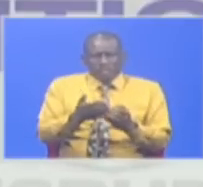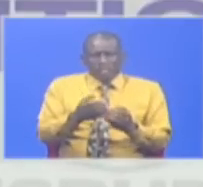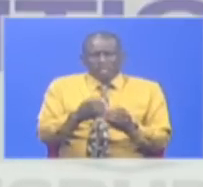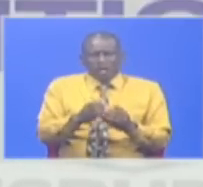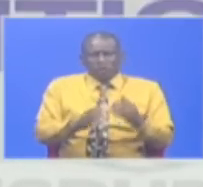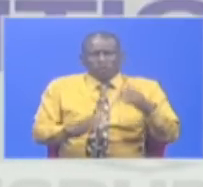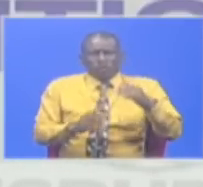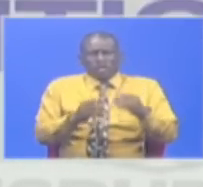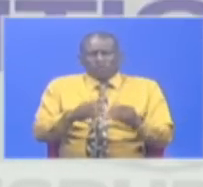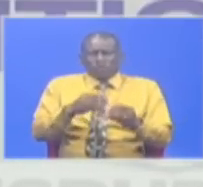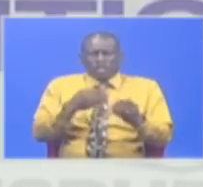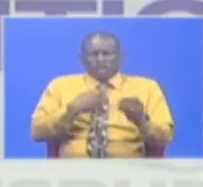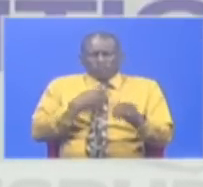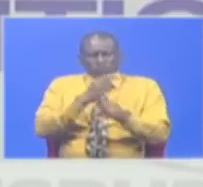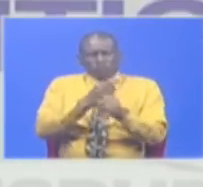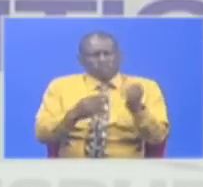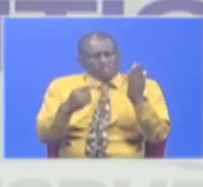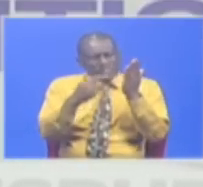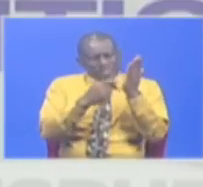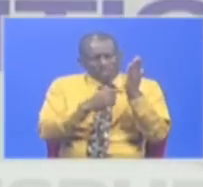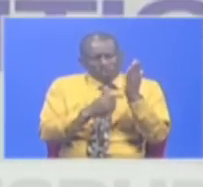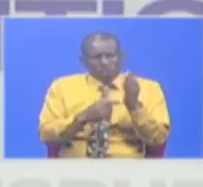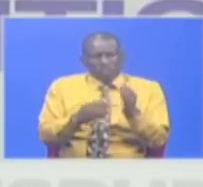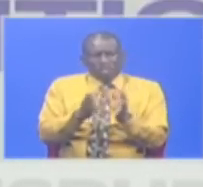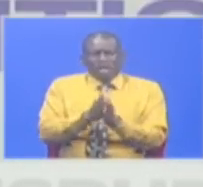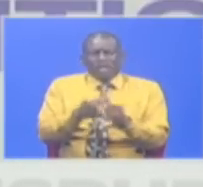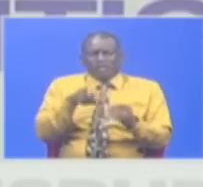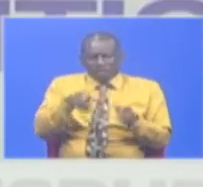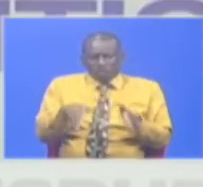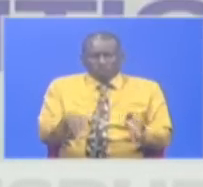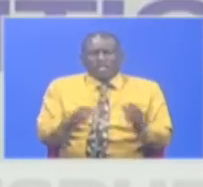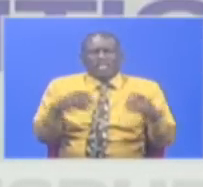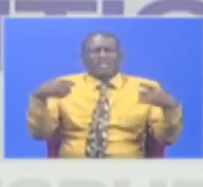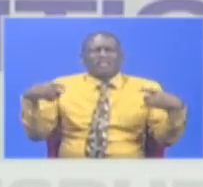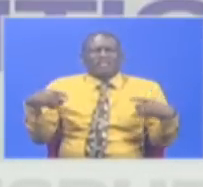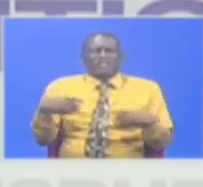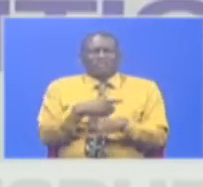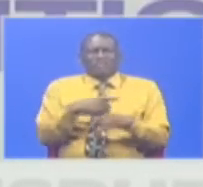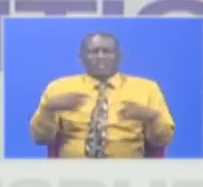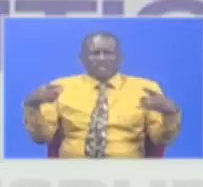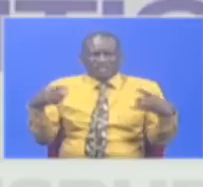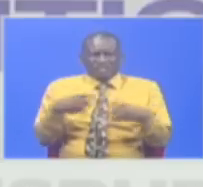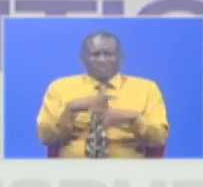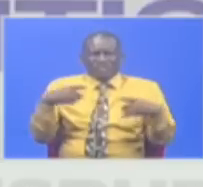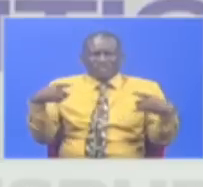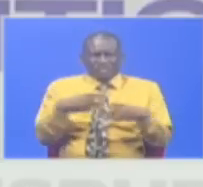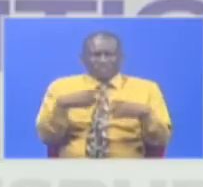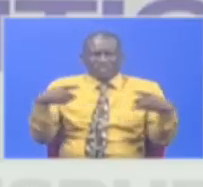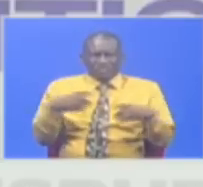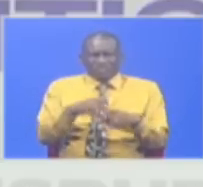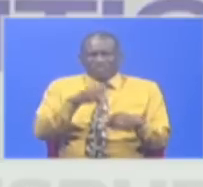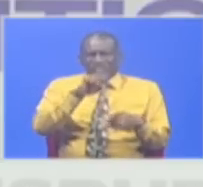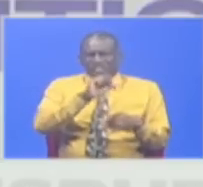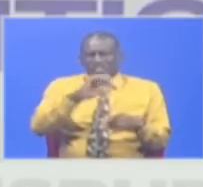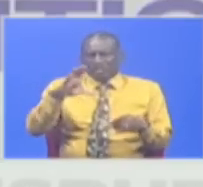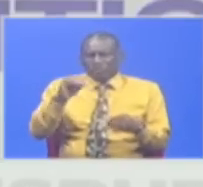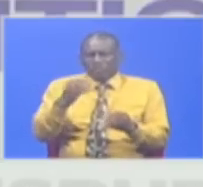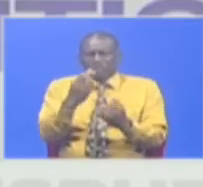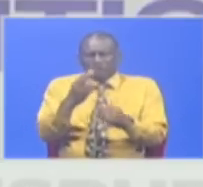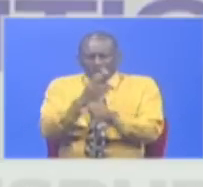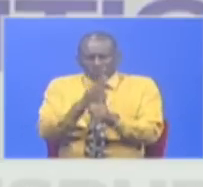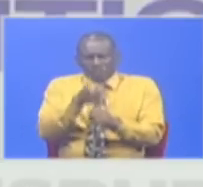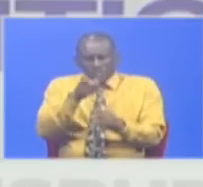digital credit. As such, various startups are now betting on this approach to